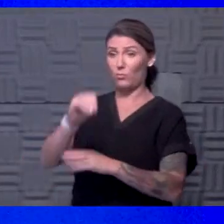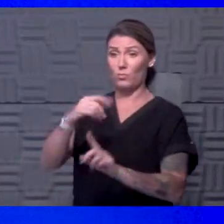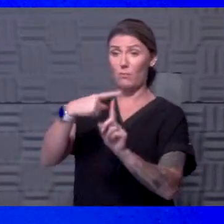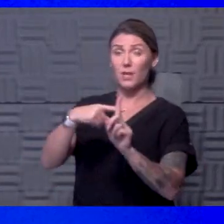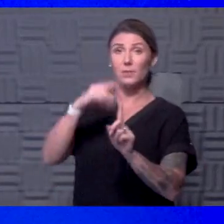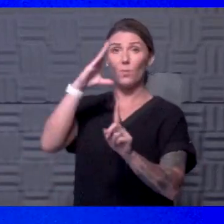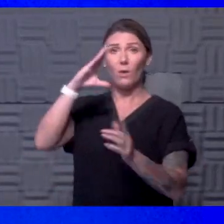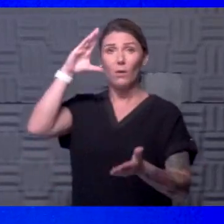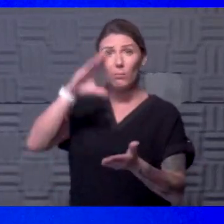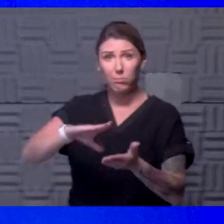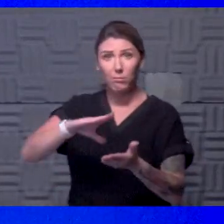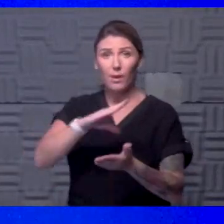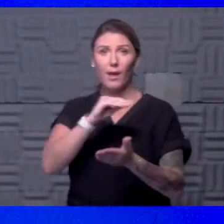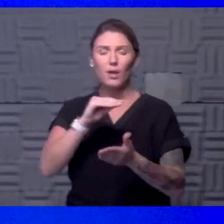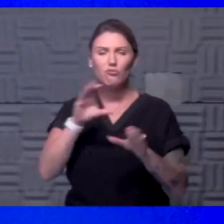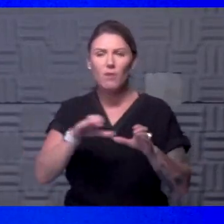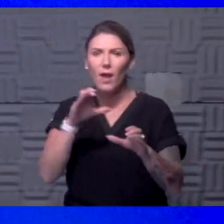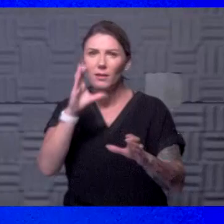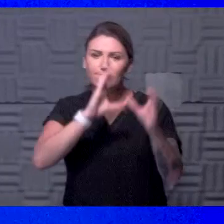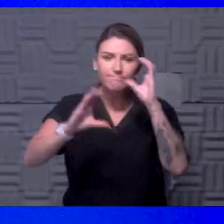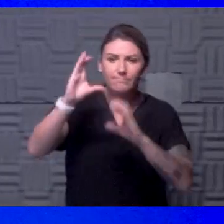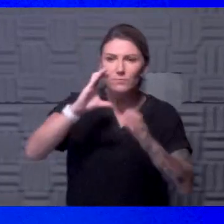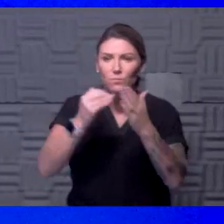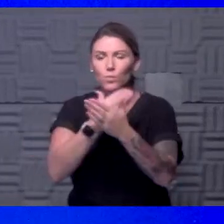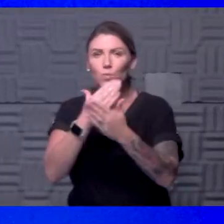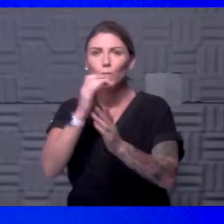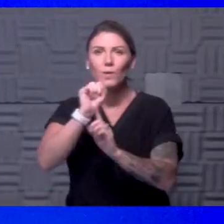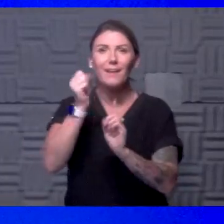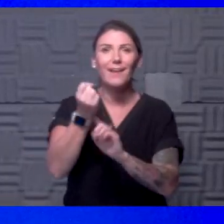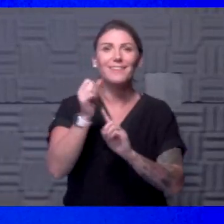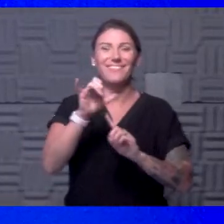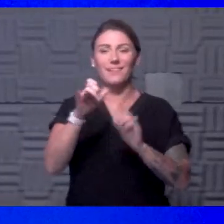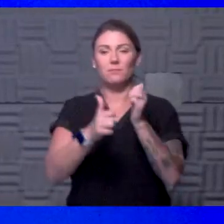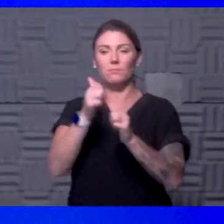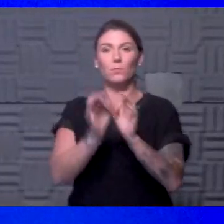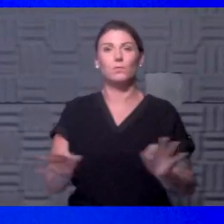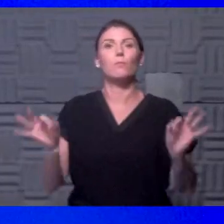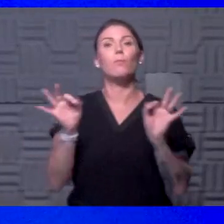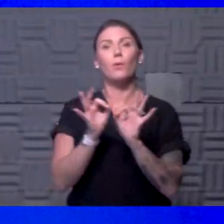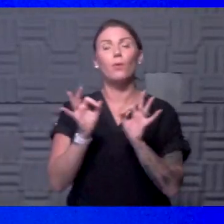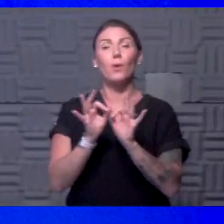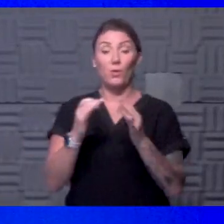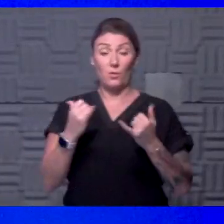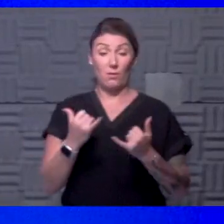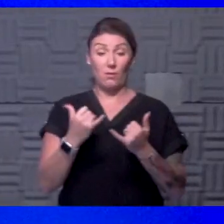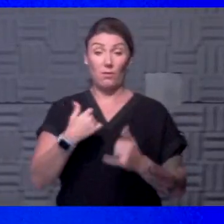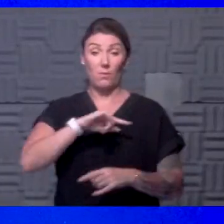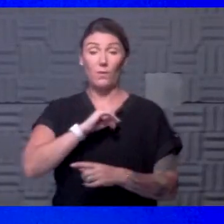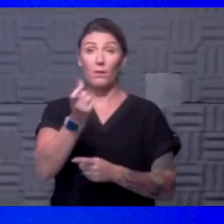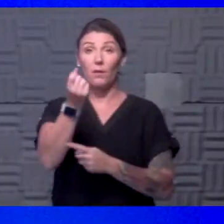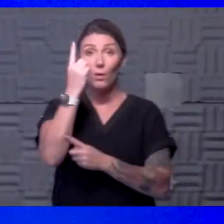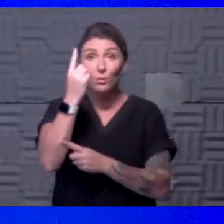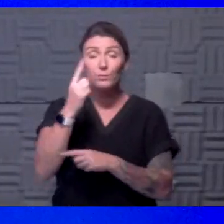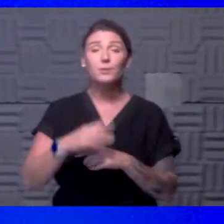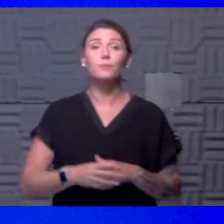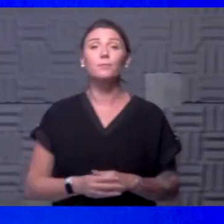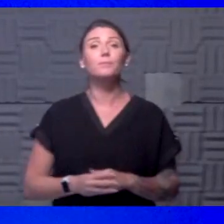means you are actively out there looking for new cases, and that's the most important thing. Right now, we understand that certainly,